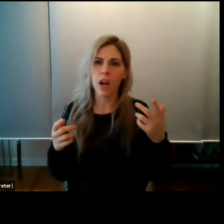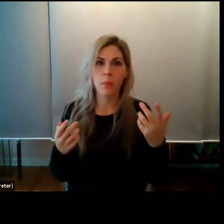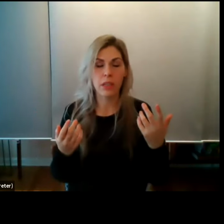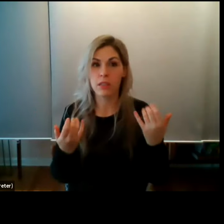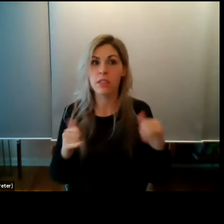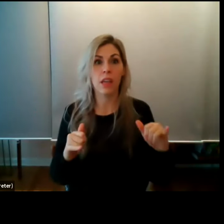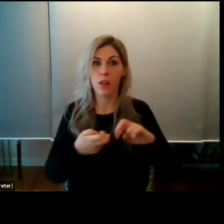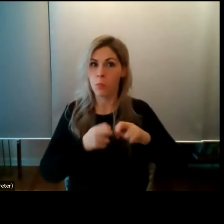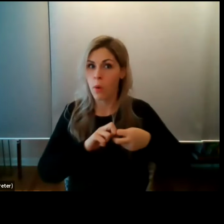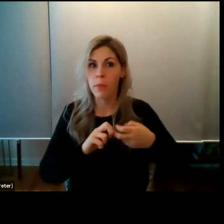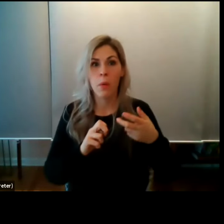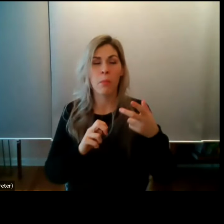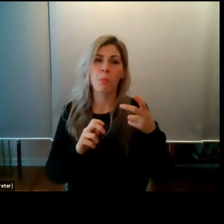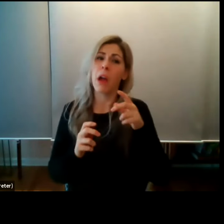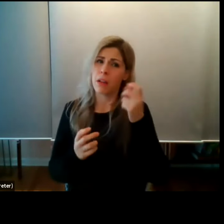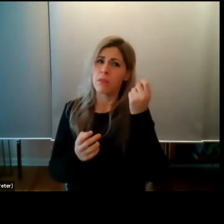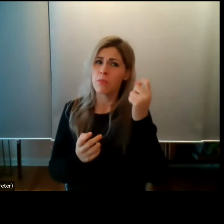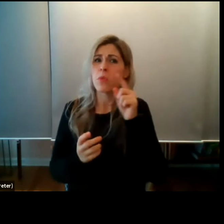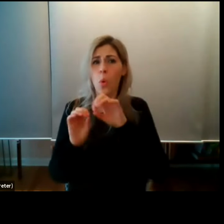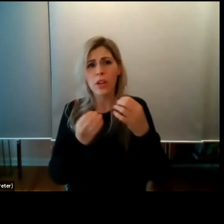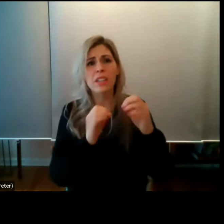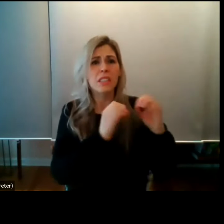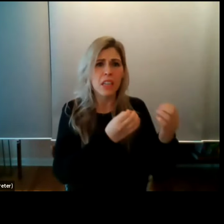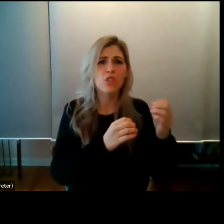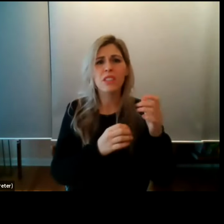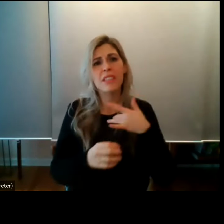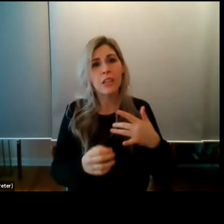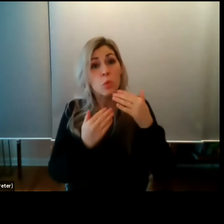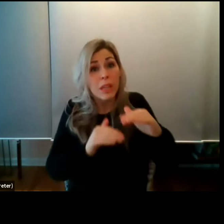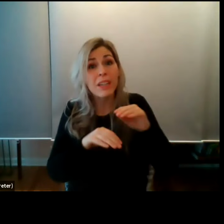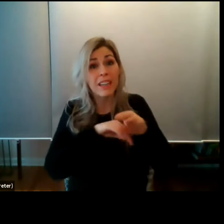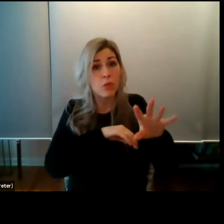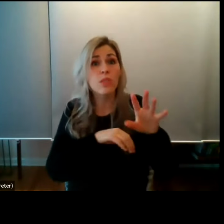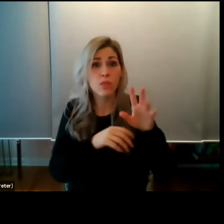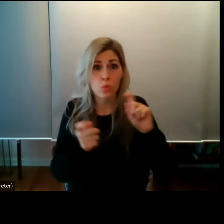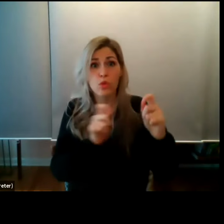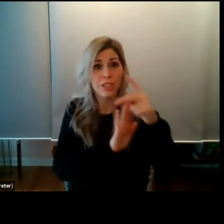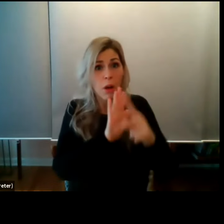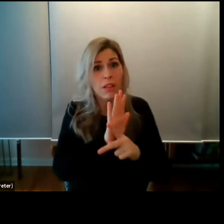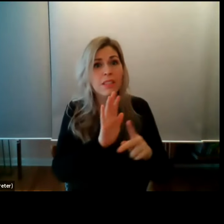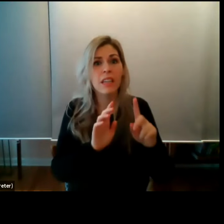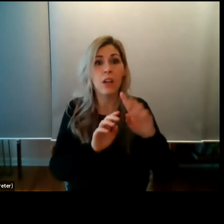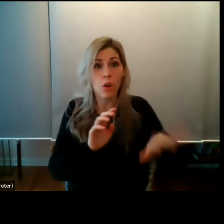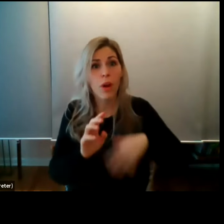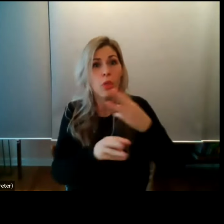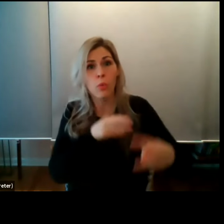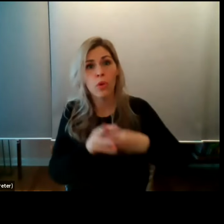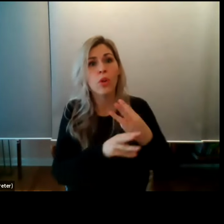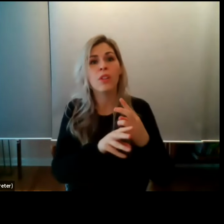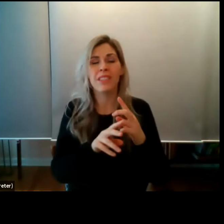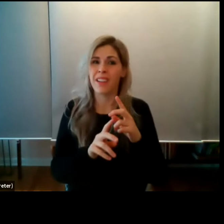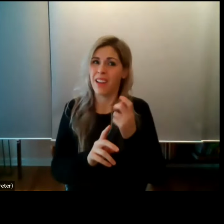determining policies on education for persons with disabilities around the world, that inclusive education is still